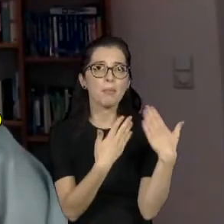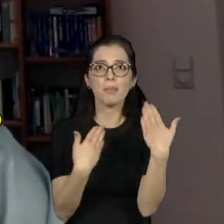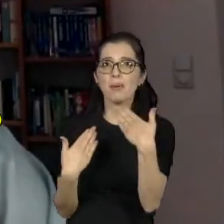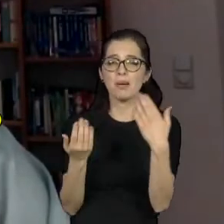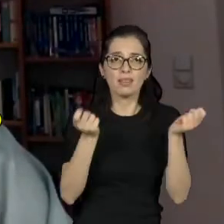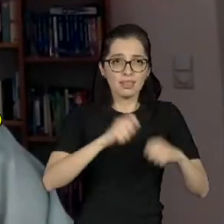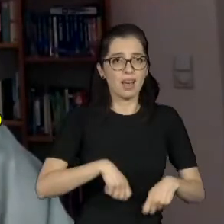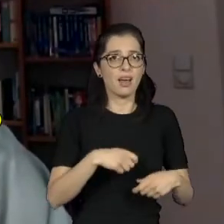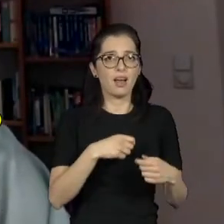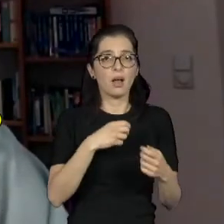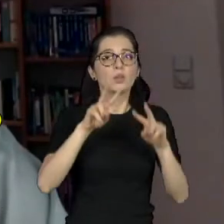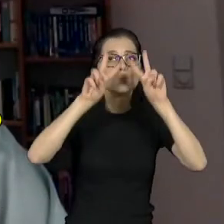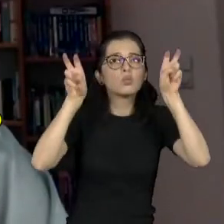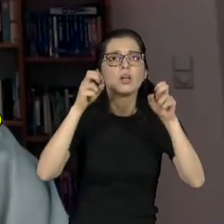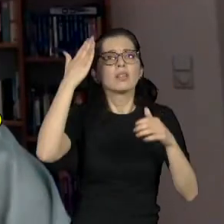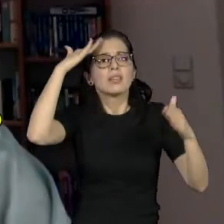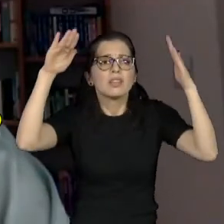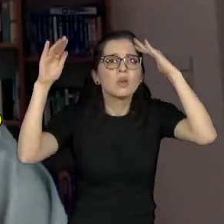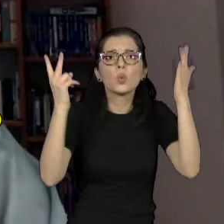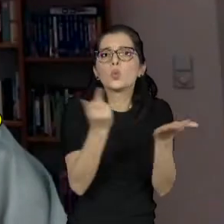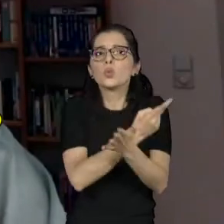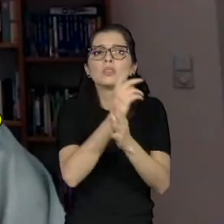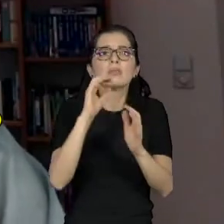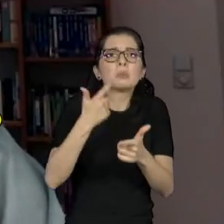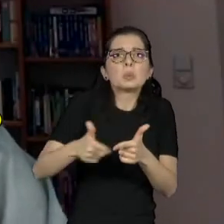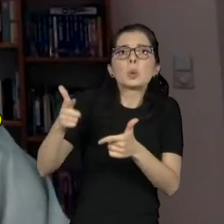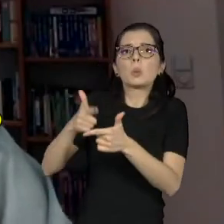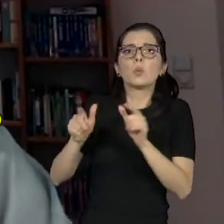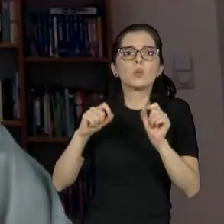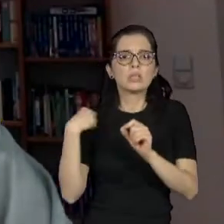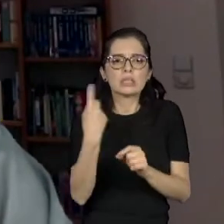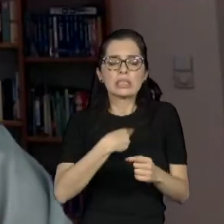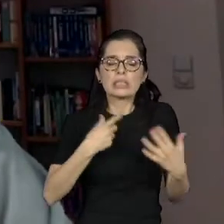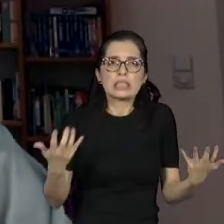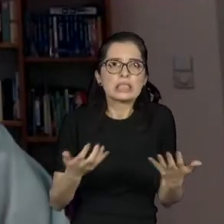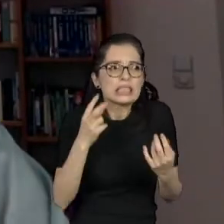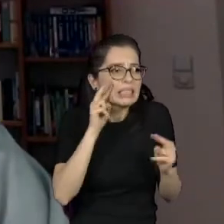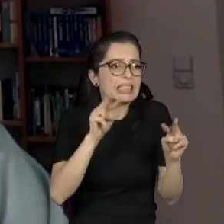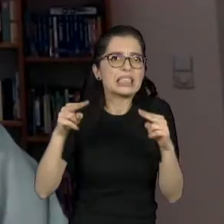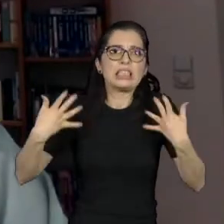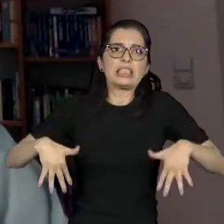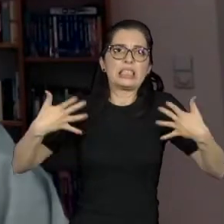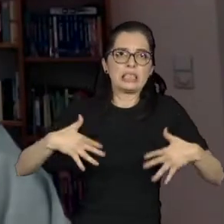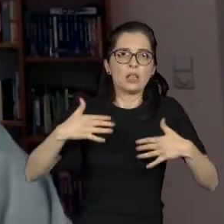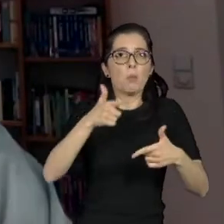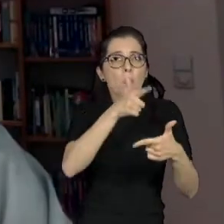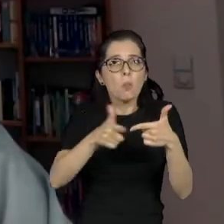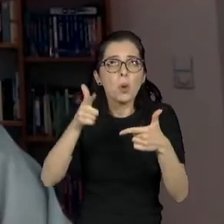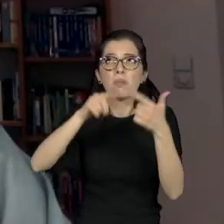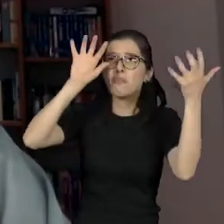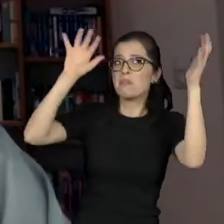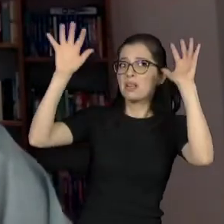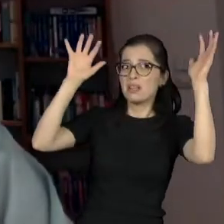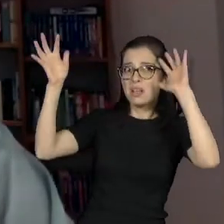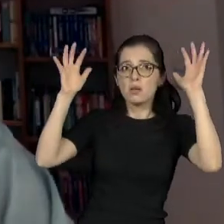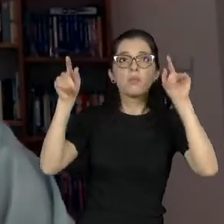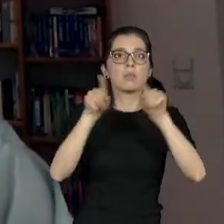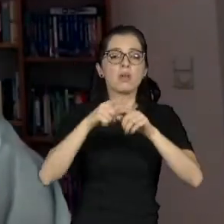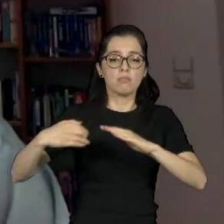have stayed with us. I think the understanding of the crisis that we're in, and that the climate crisis and the biodiversity crisis have not gone